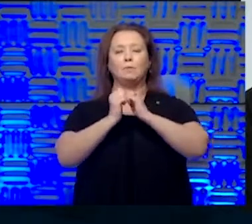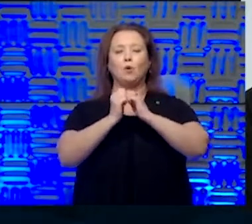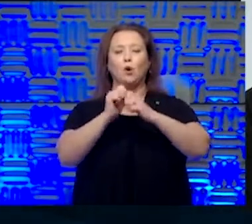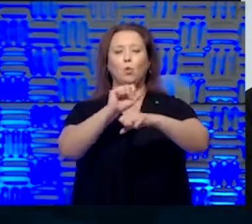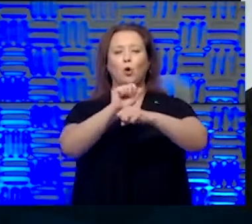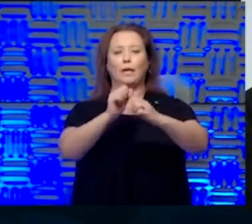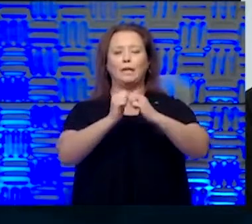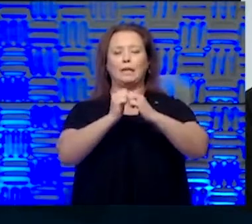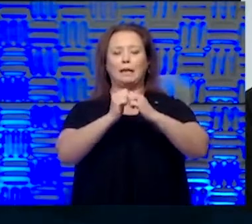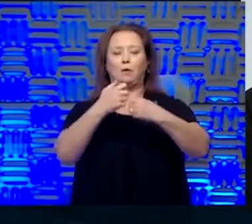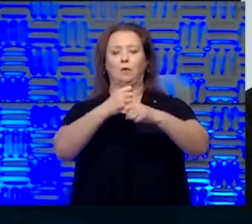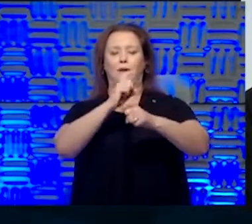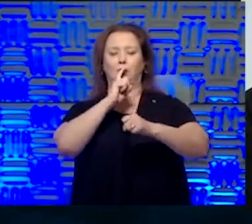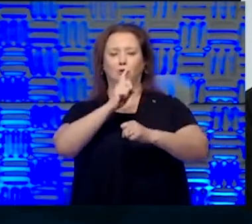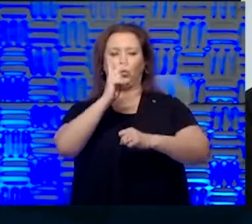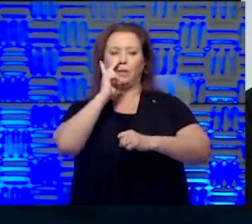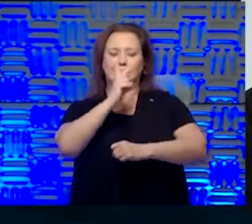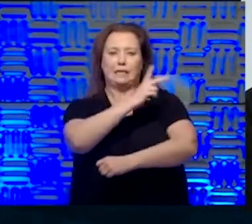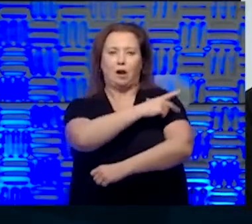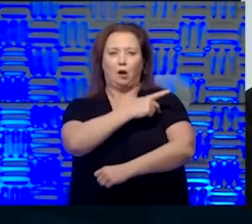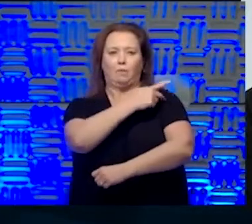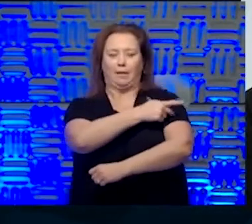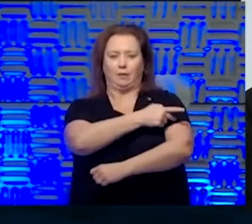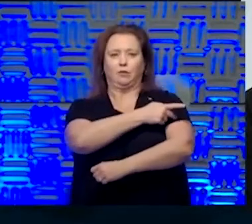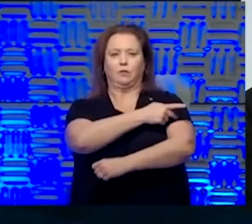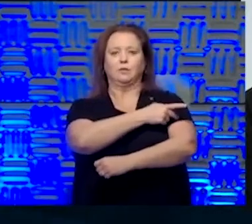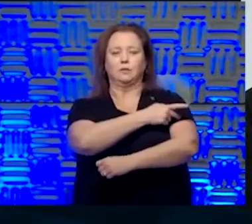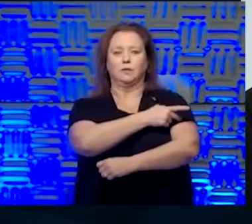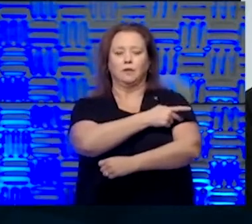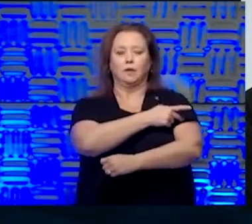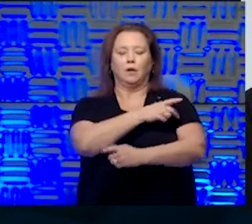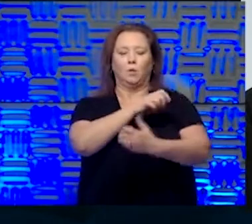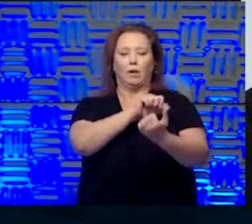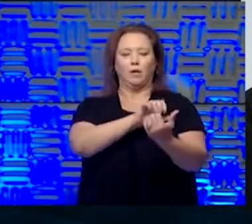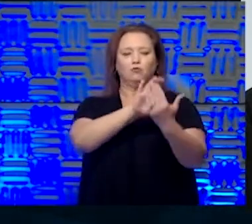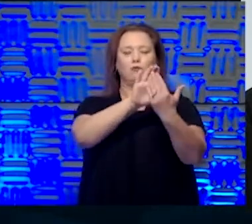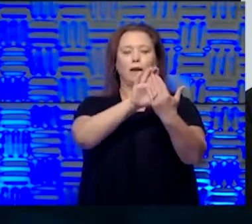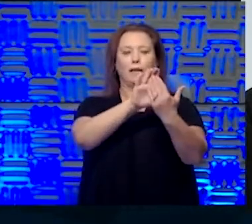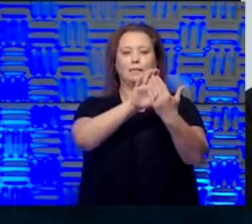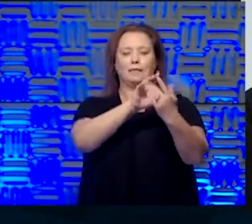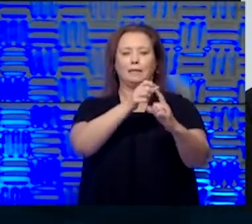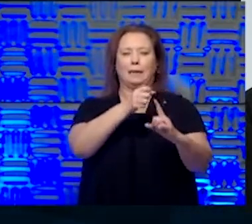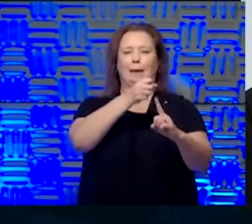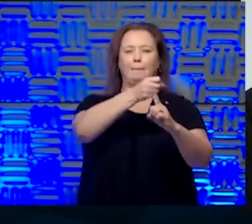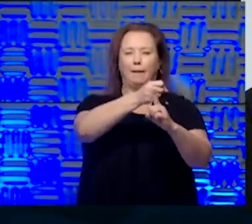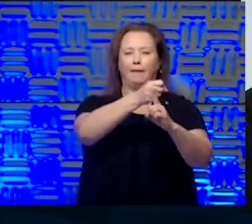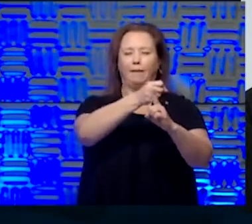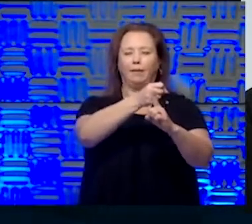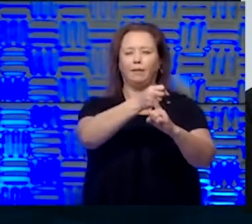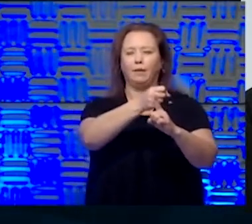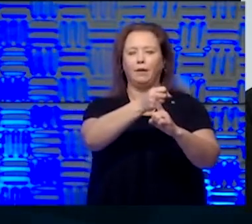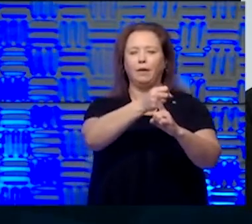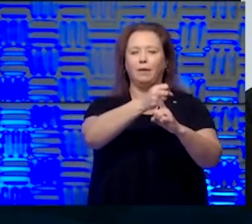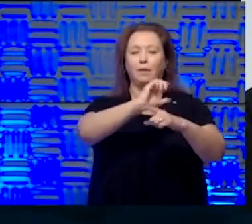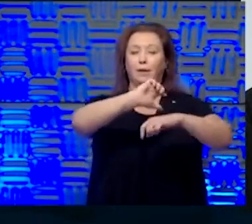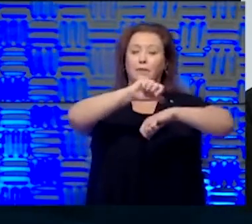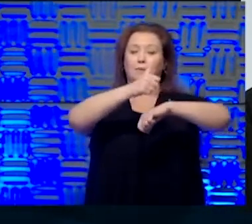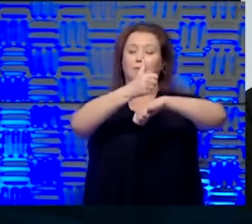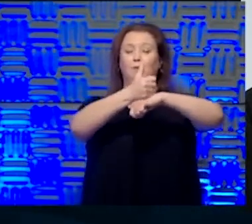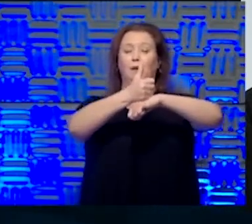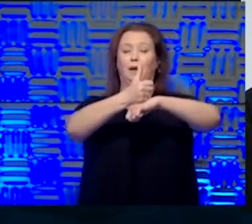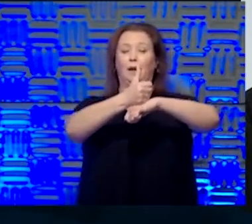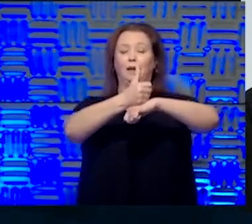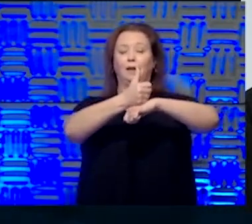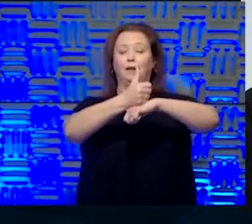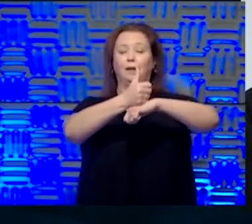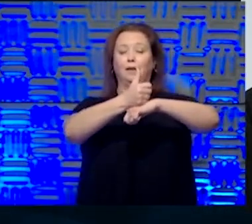we see our patients, that we address the structural impact that has created the